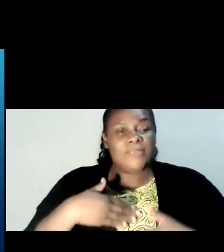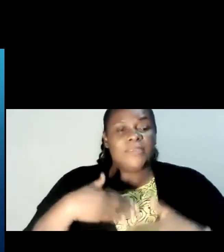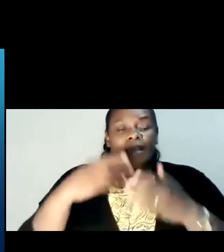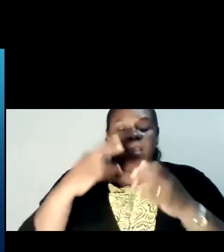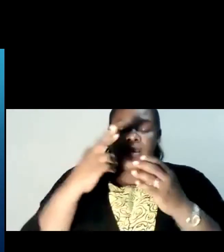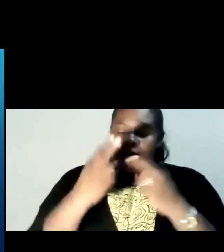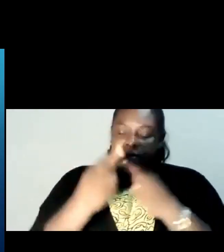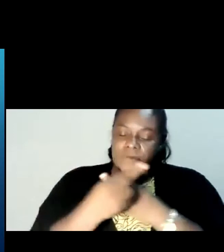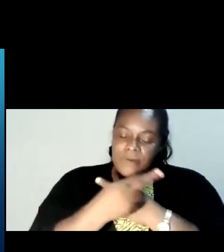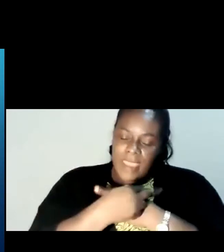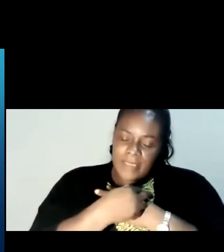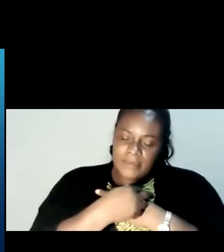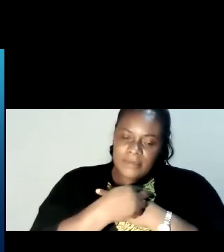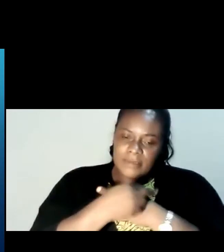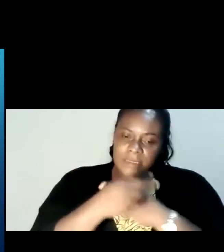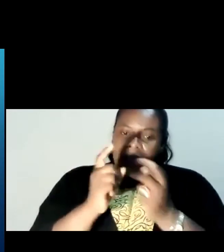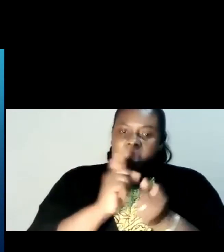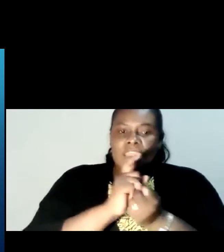Okay, so